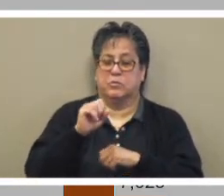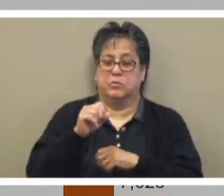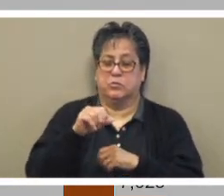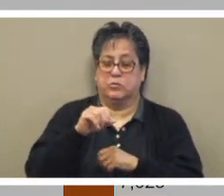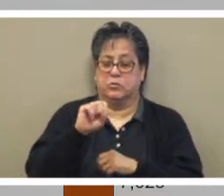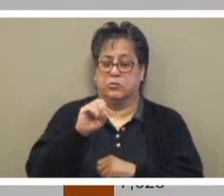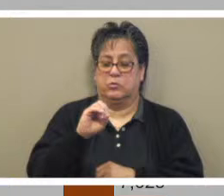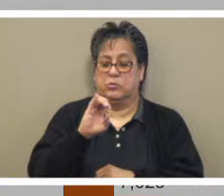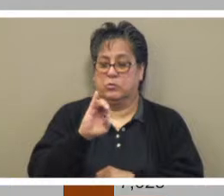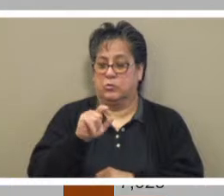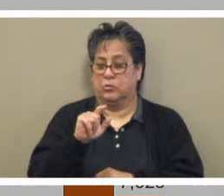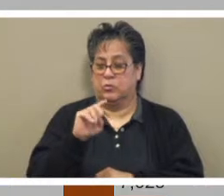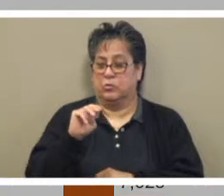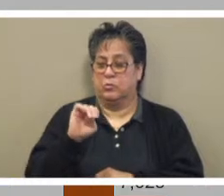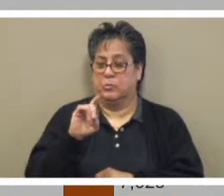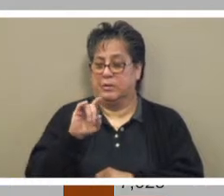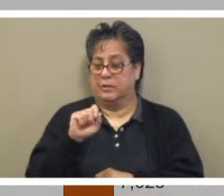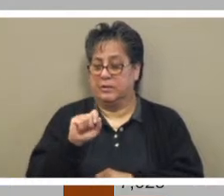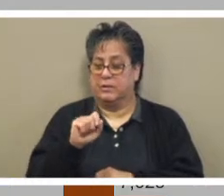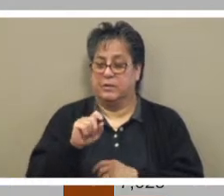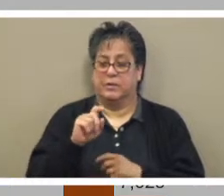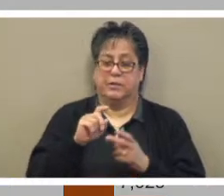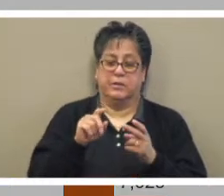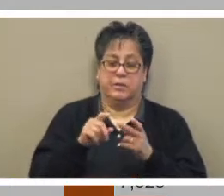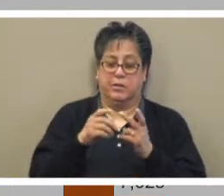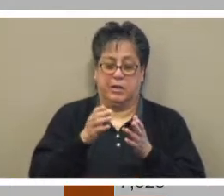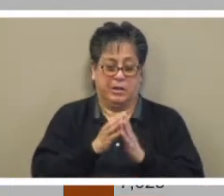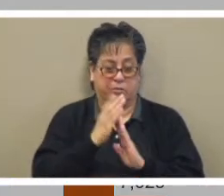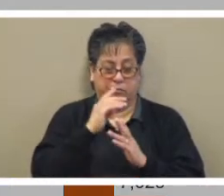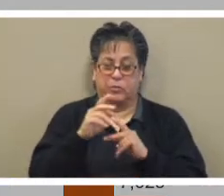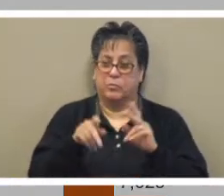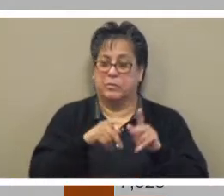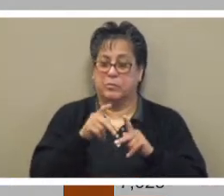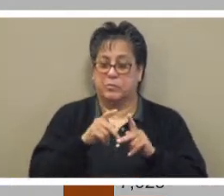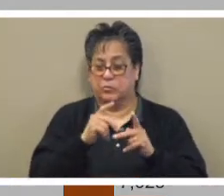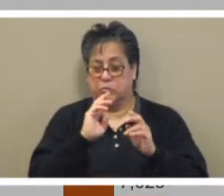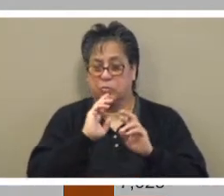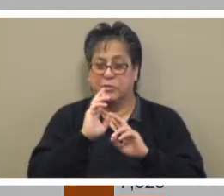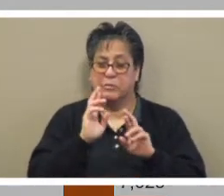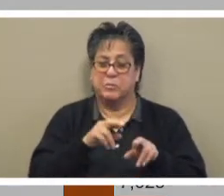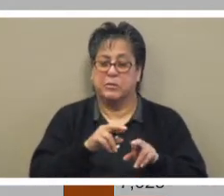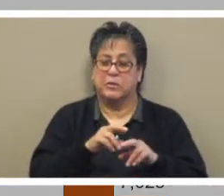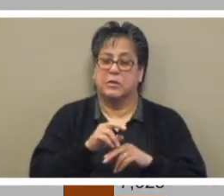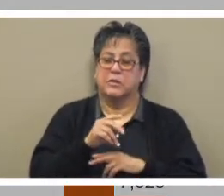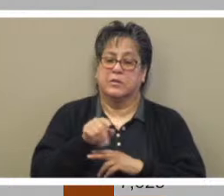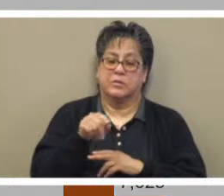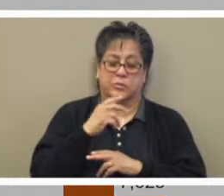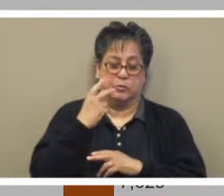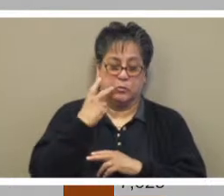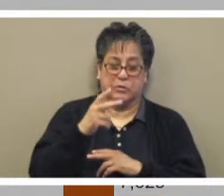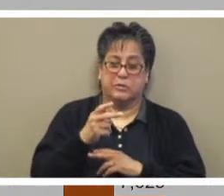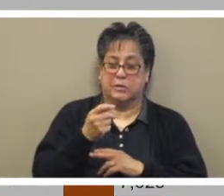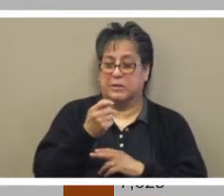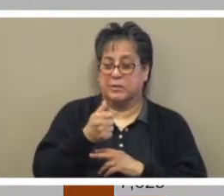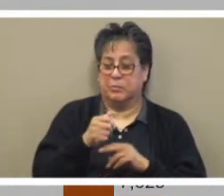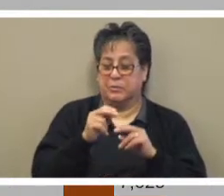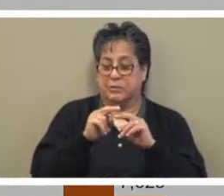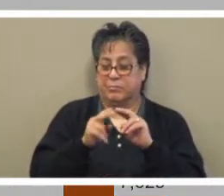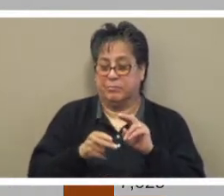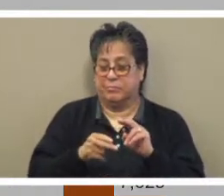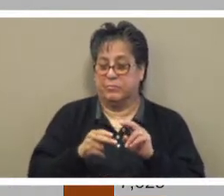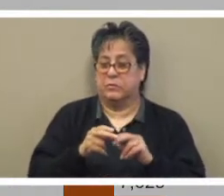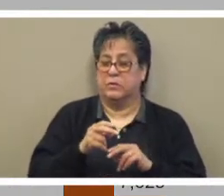well. We're looking at incentives to get people to be able to respond. You'll see there's been a slight decline each